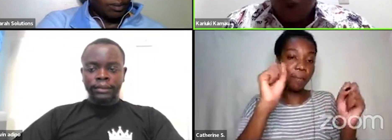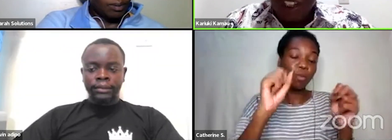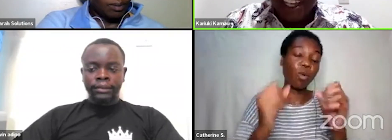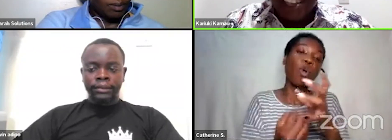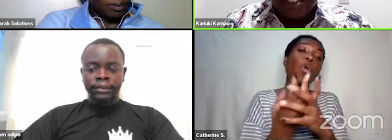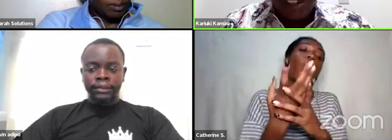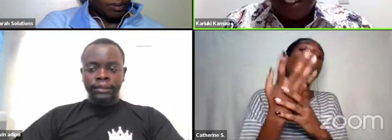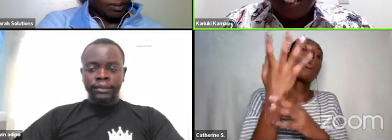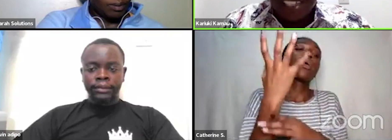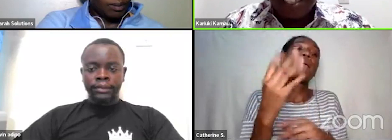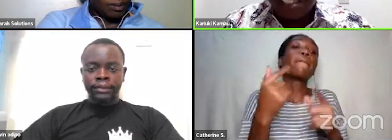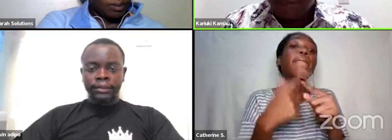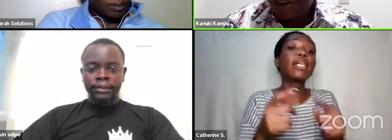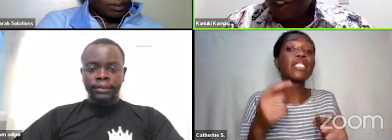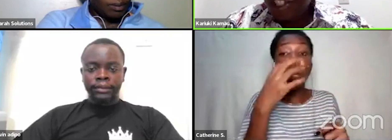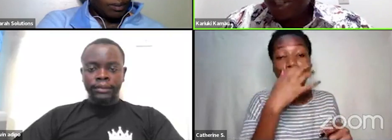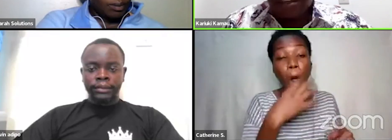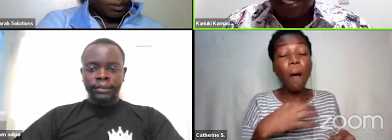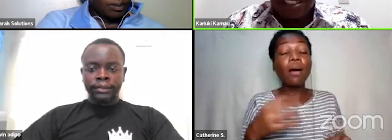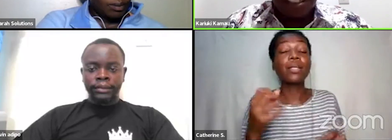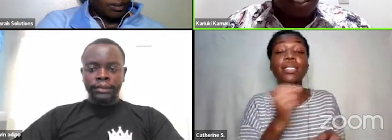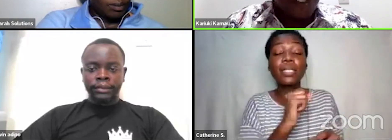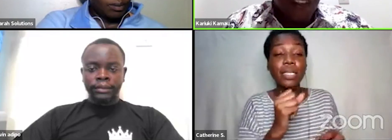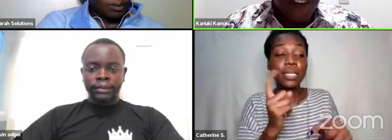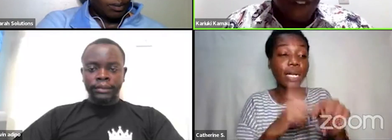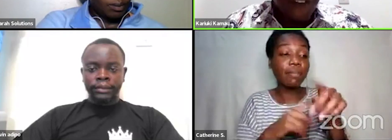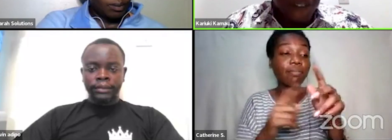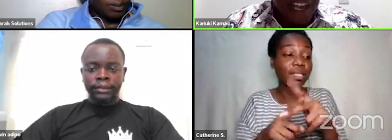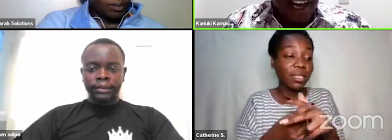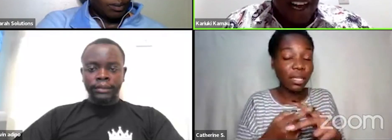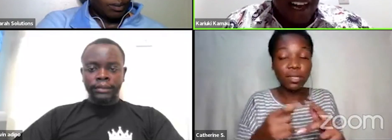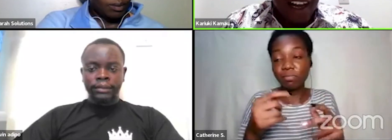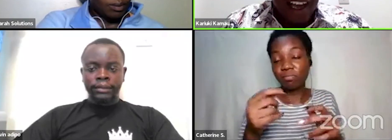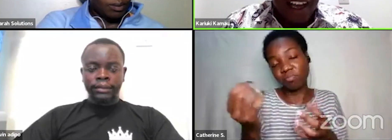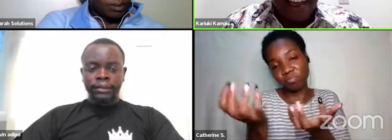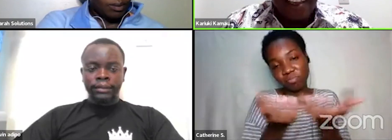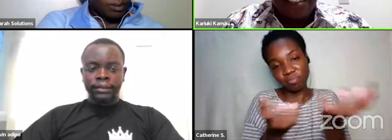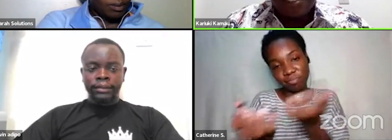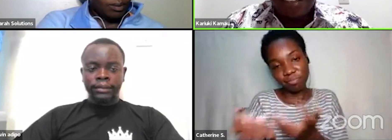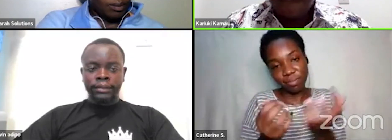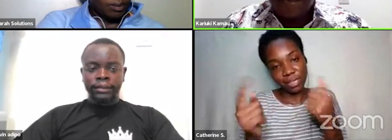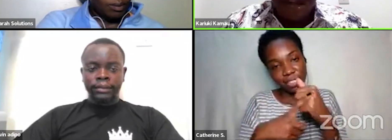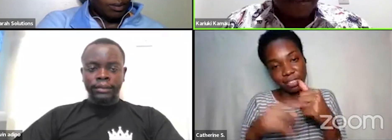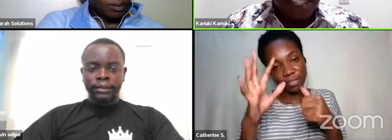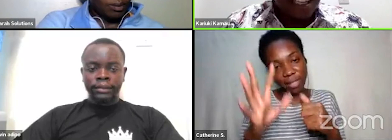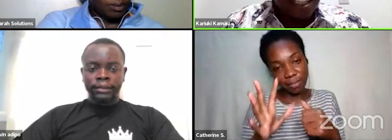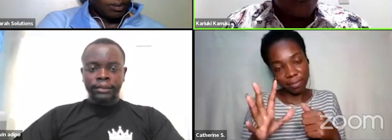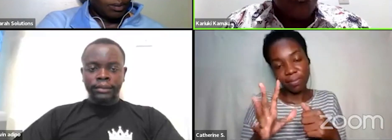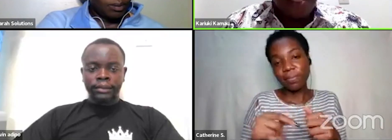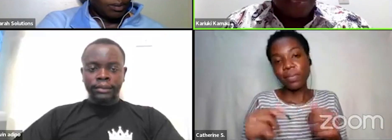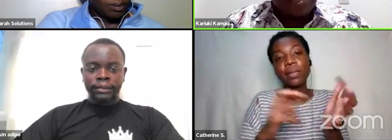But at old age, when you are starting entrepreneurship at age 65, it have